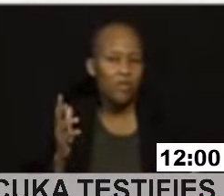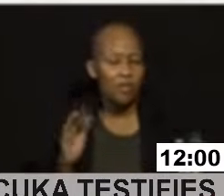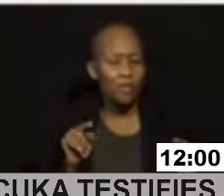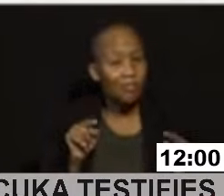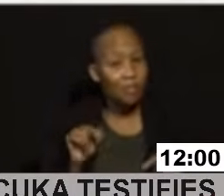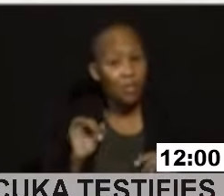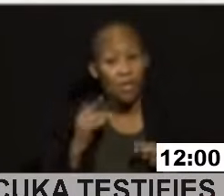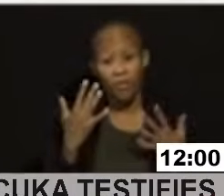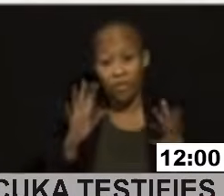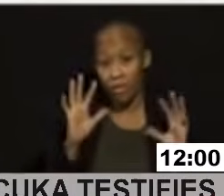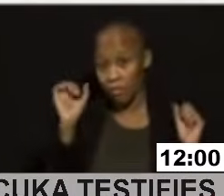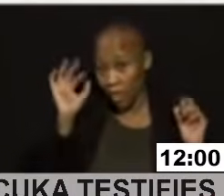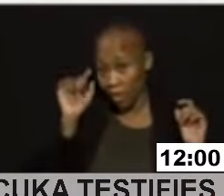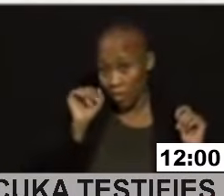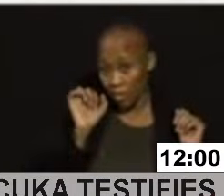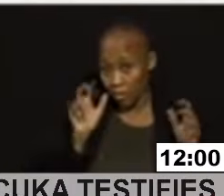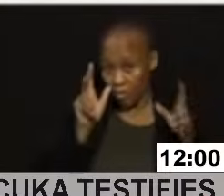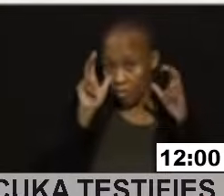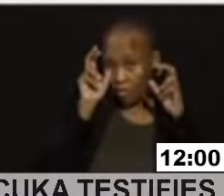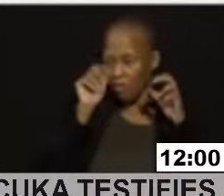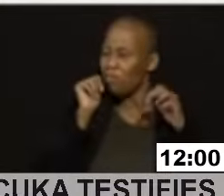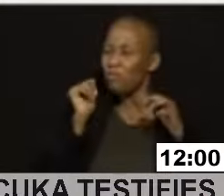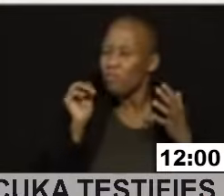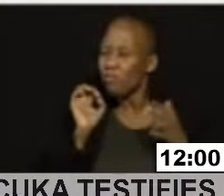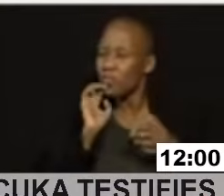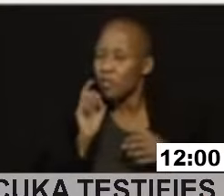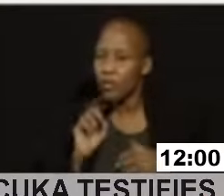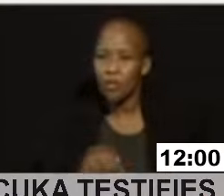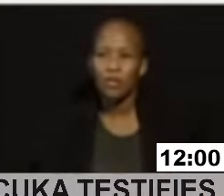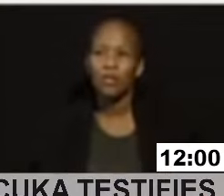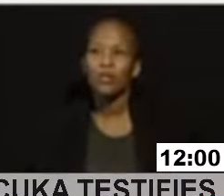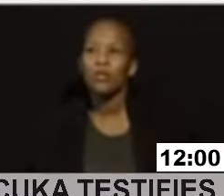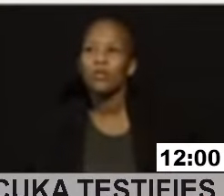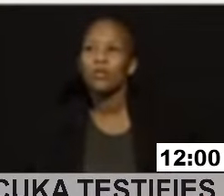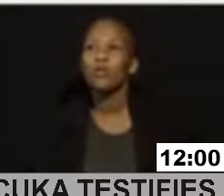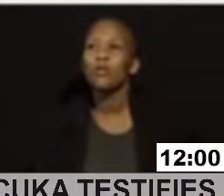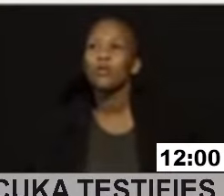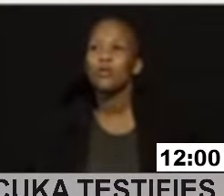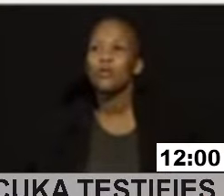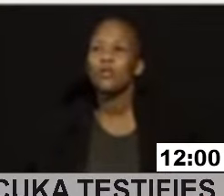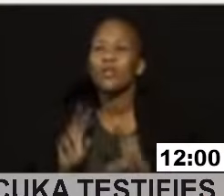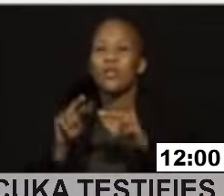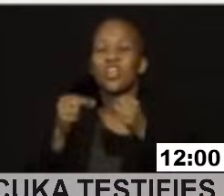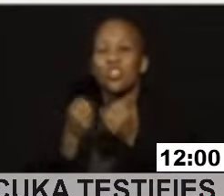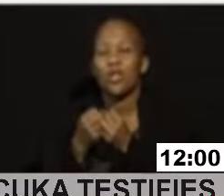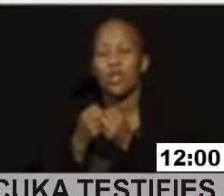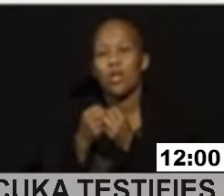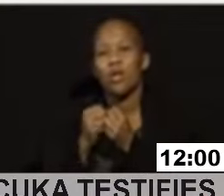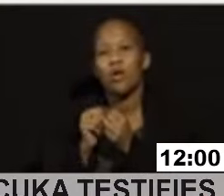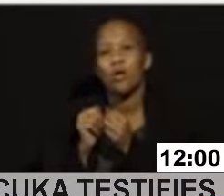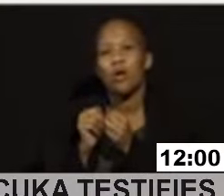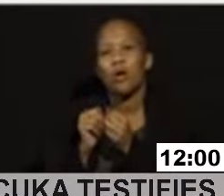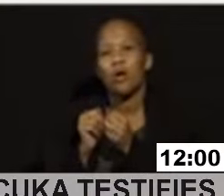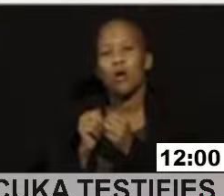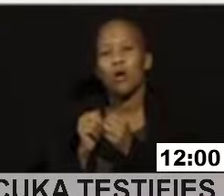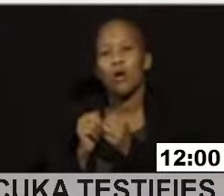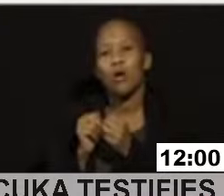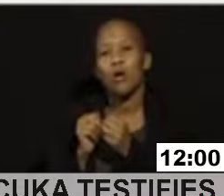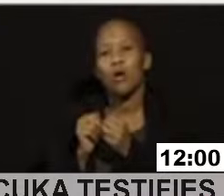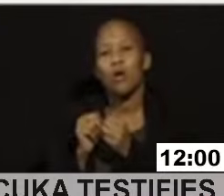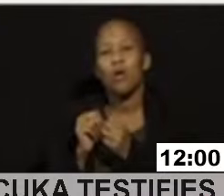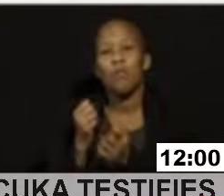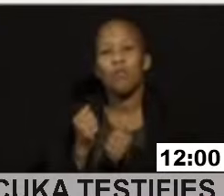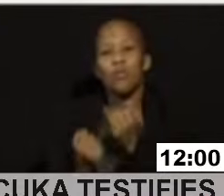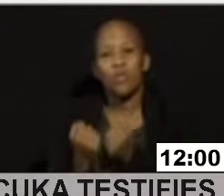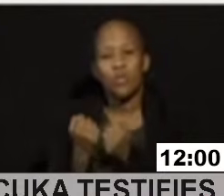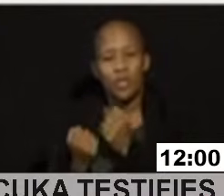Okay. You must also read the National Prosecuting Authority Act. I just can't remember which section